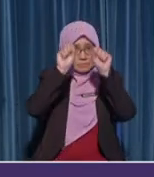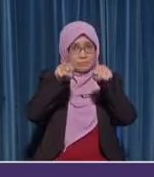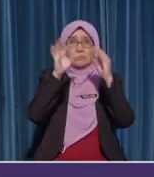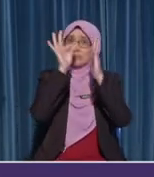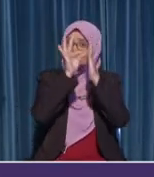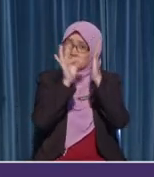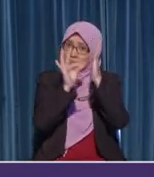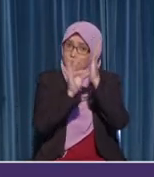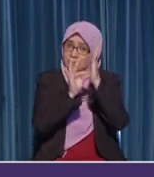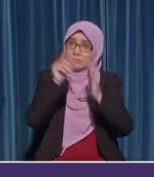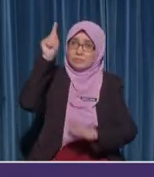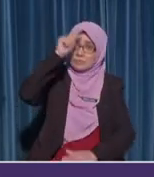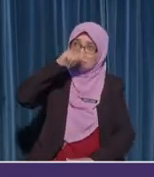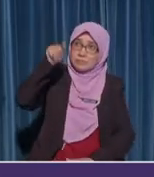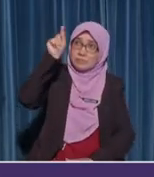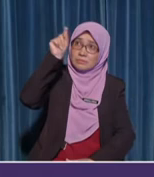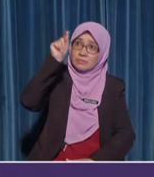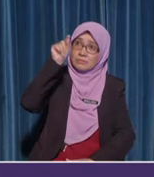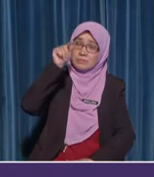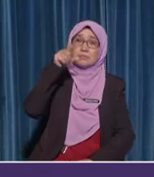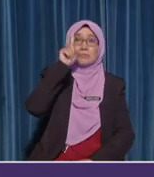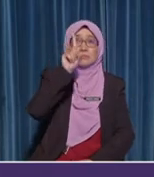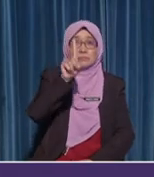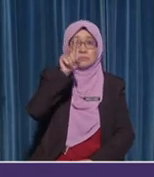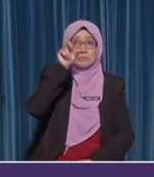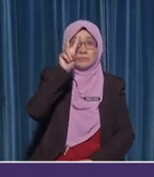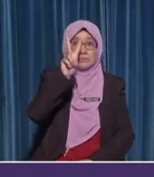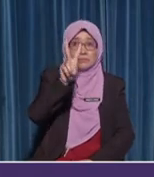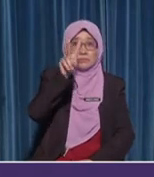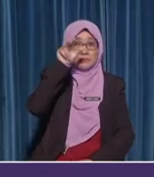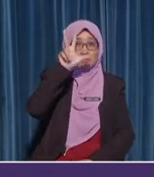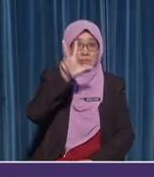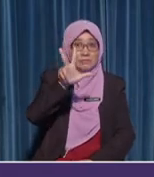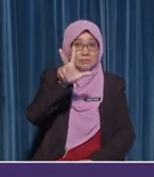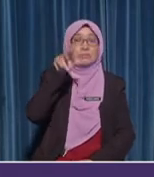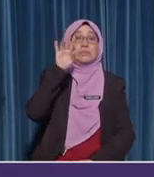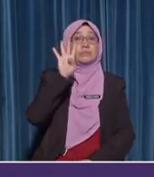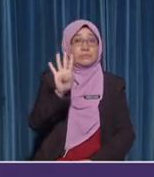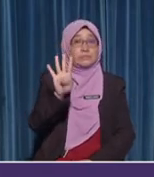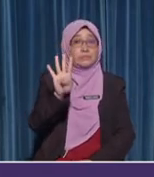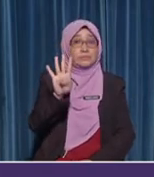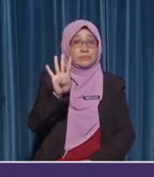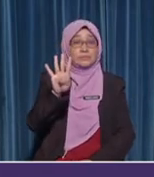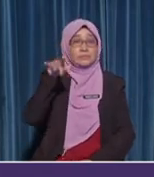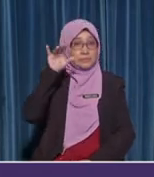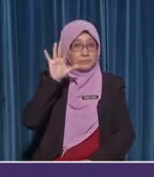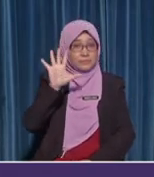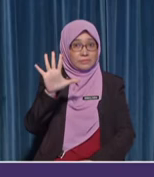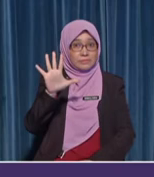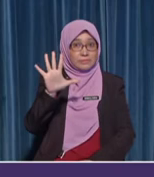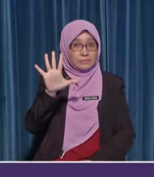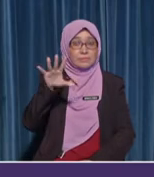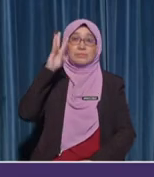graduations. 1, 2, 3, 4,